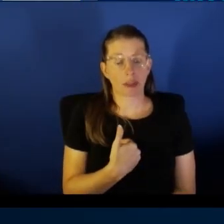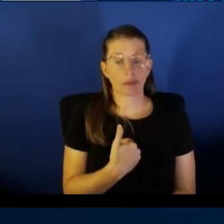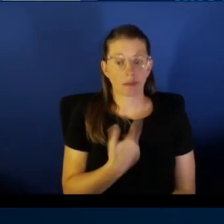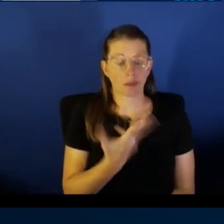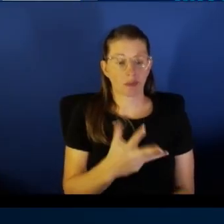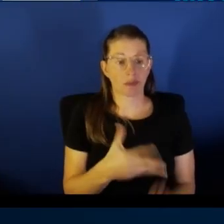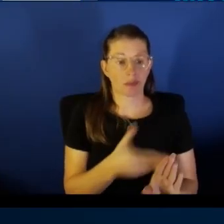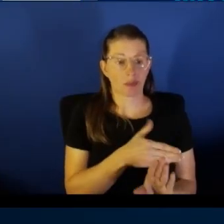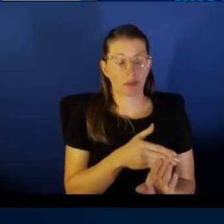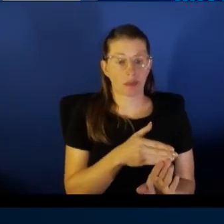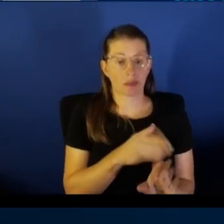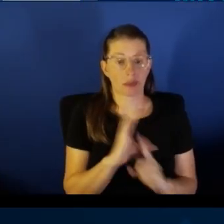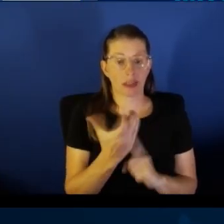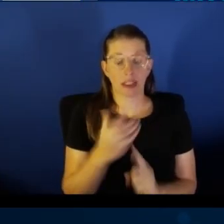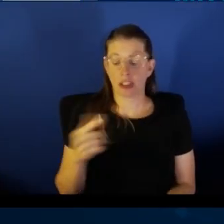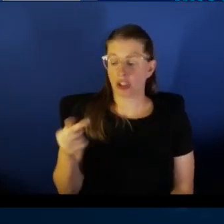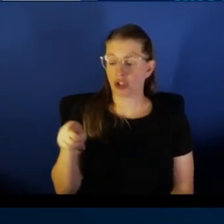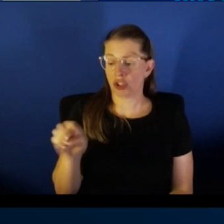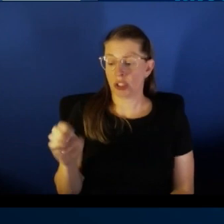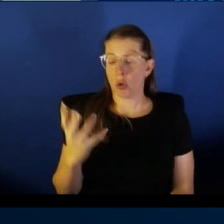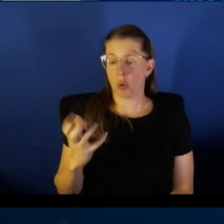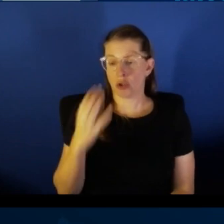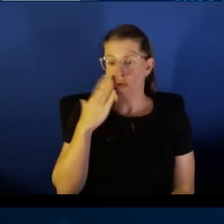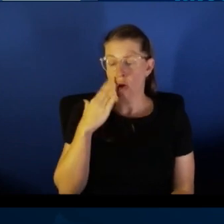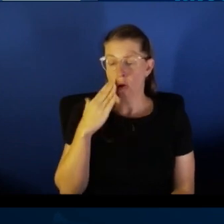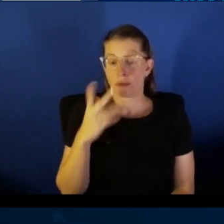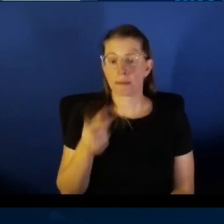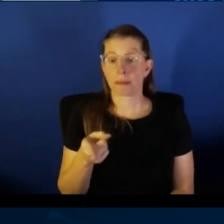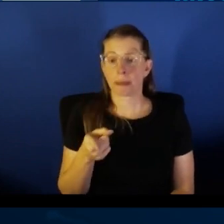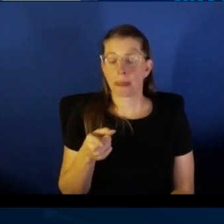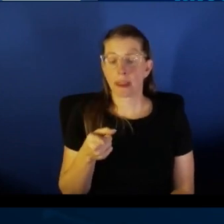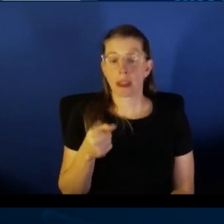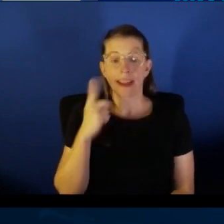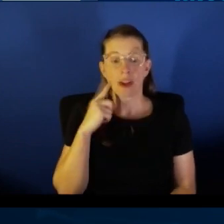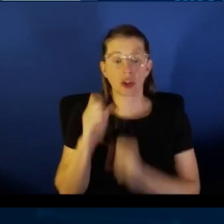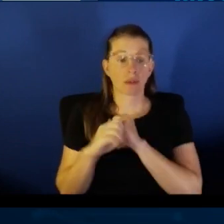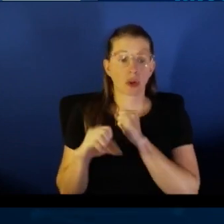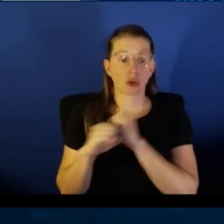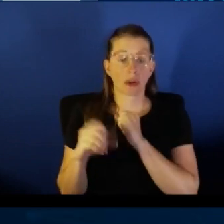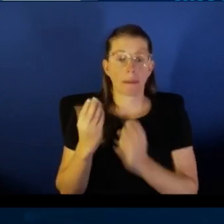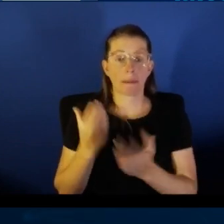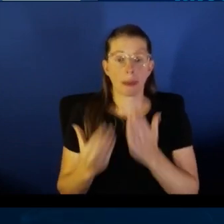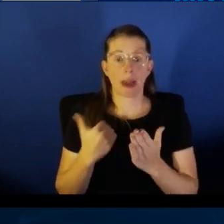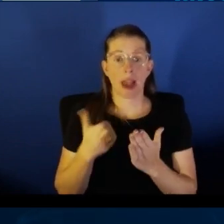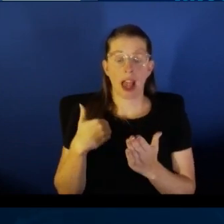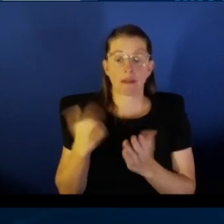right now. Gene wants to know, and Dr. Zhang, jump in on this. He says he's hearing commercials that you may have a lawsuit if your child has autism due